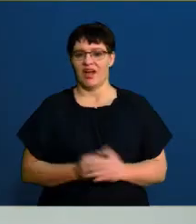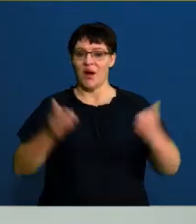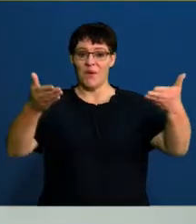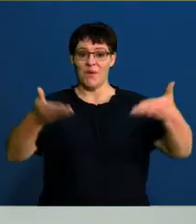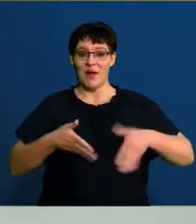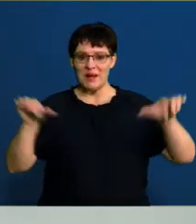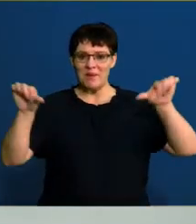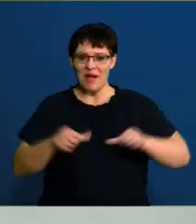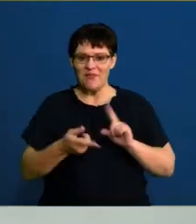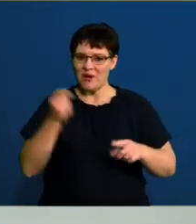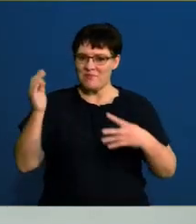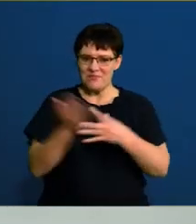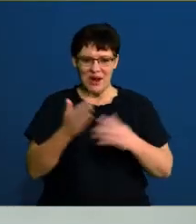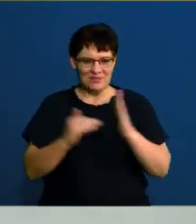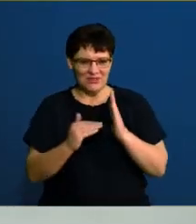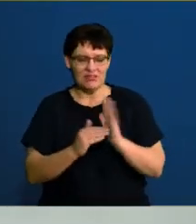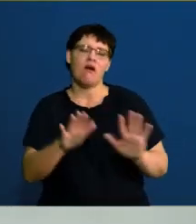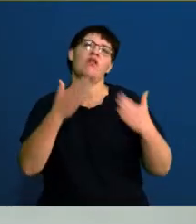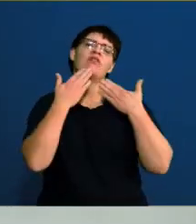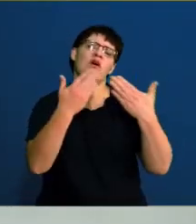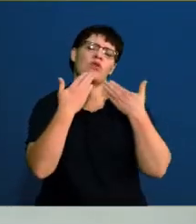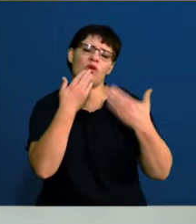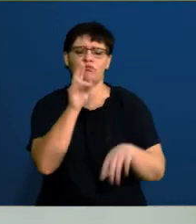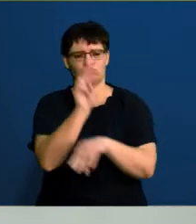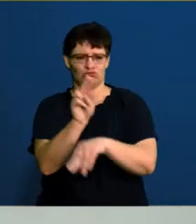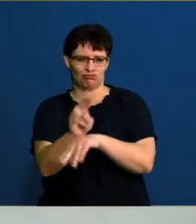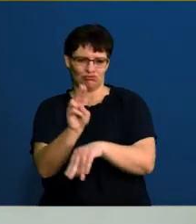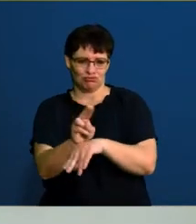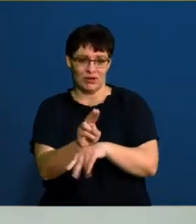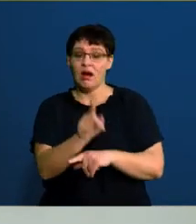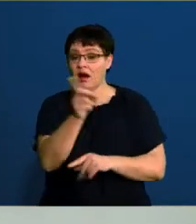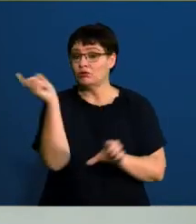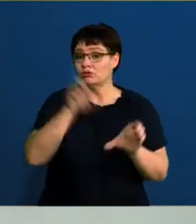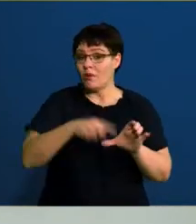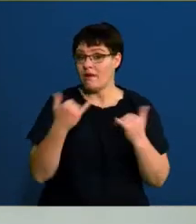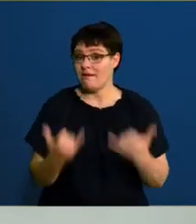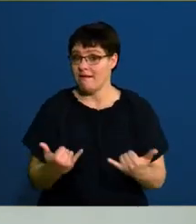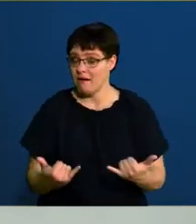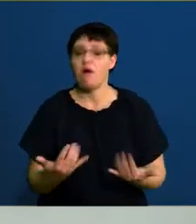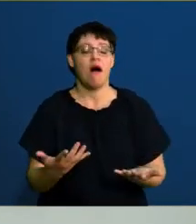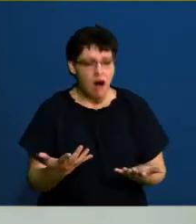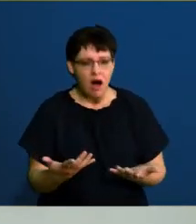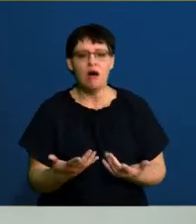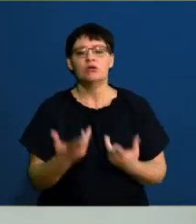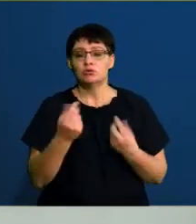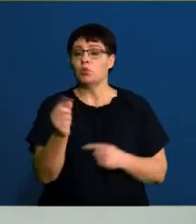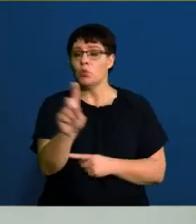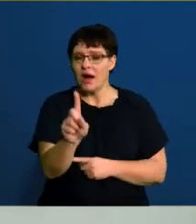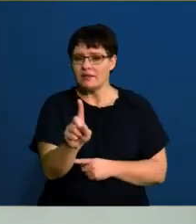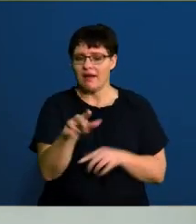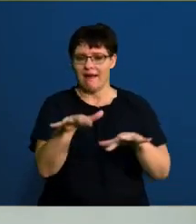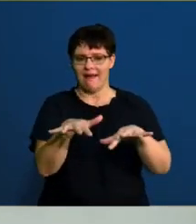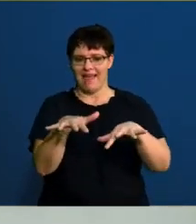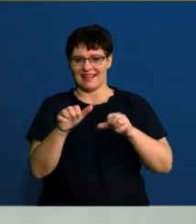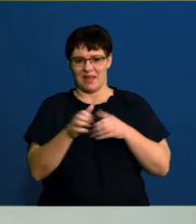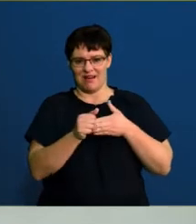Welcome back from the break, Matrix. Thank you so much for tuning in. If you've just joined us, we are doing your exam guide to prepare you